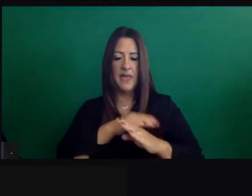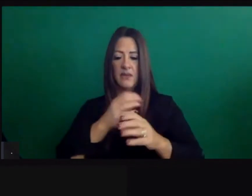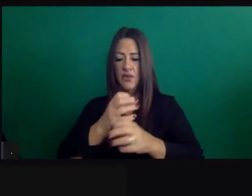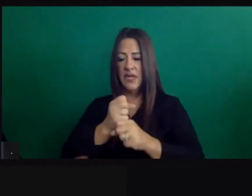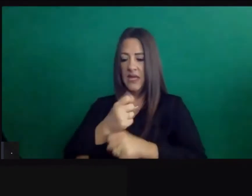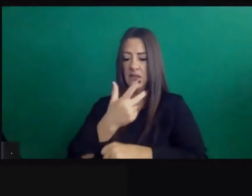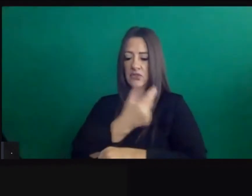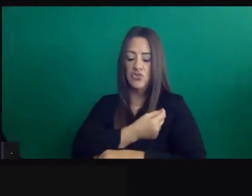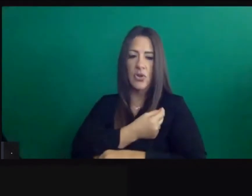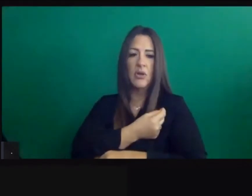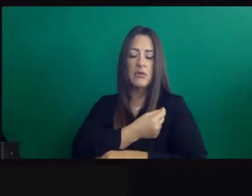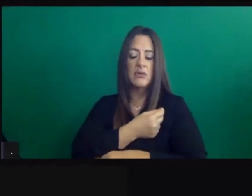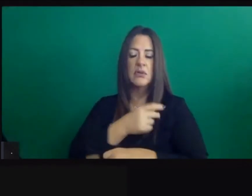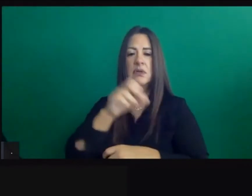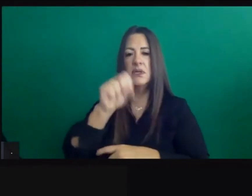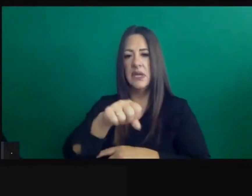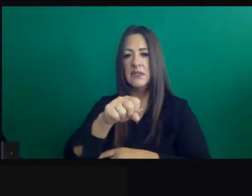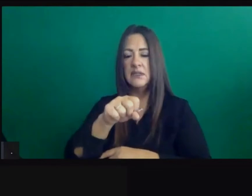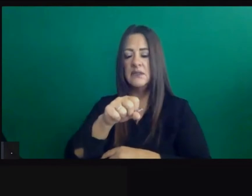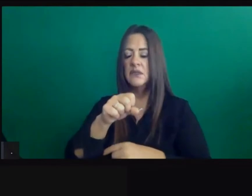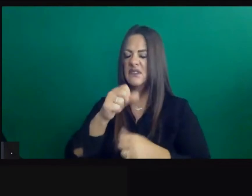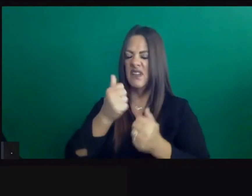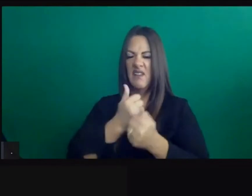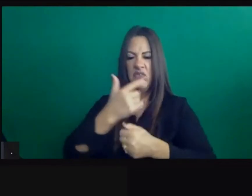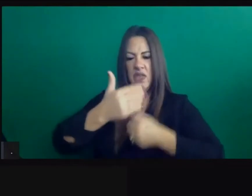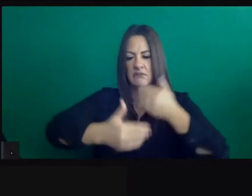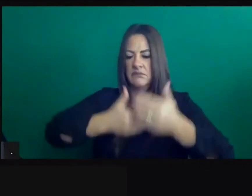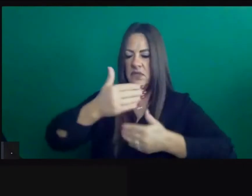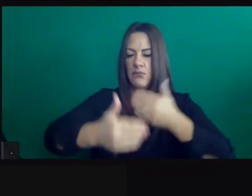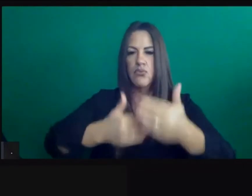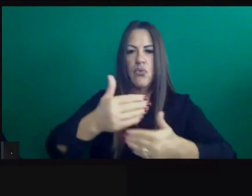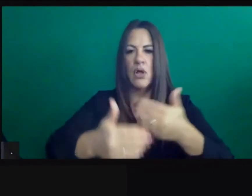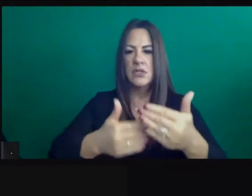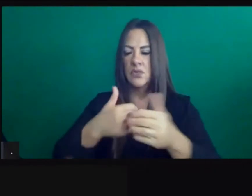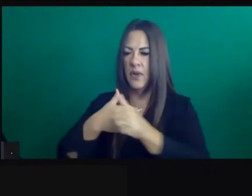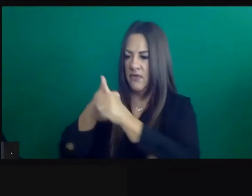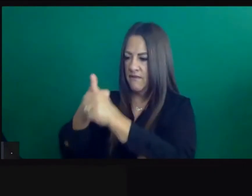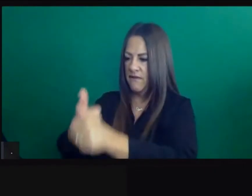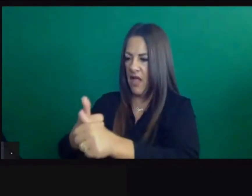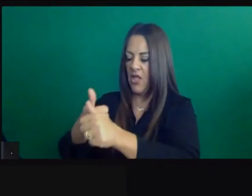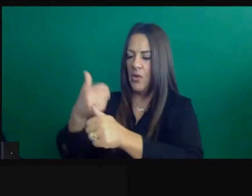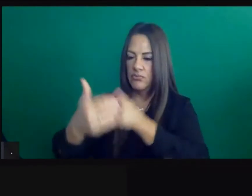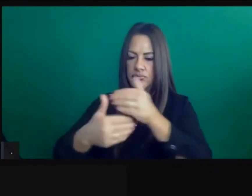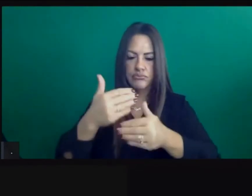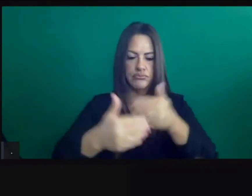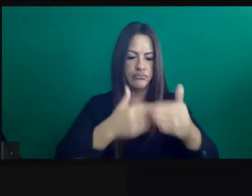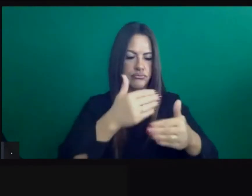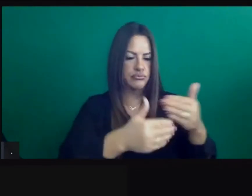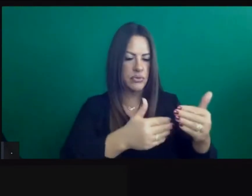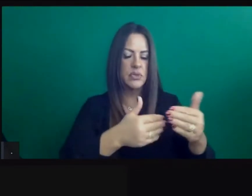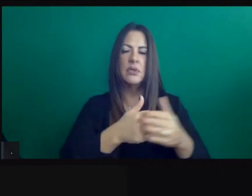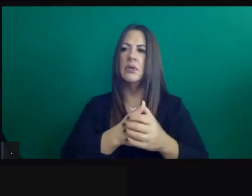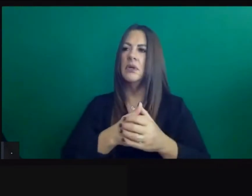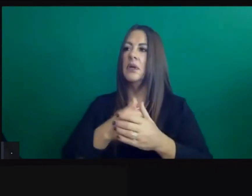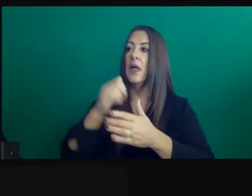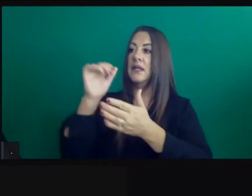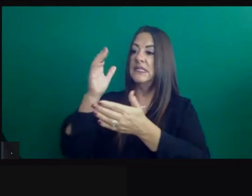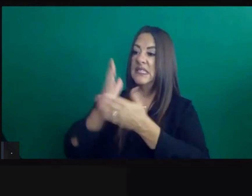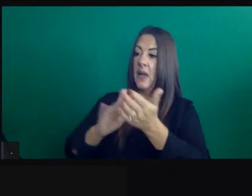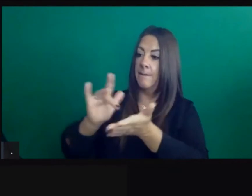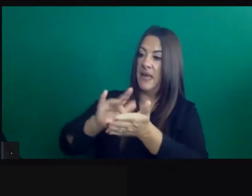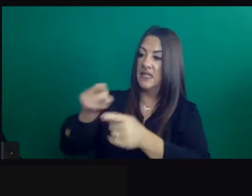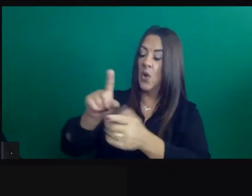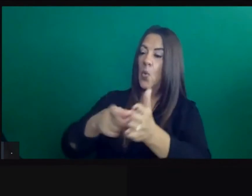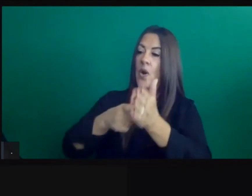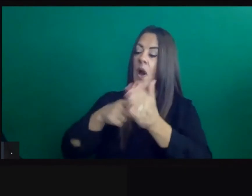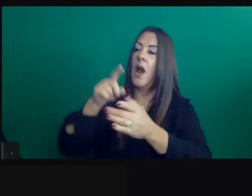The cold chain storage, that refrigeration freezer storage, is a real important operational